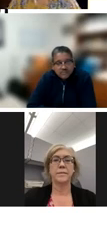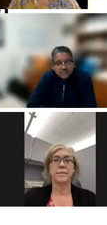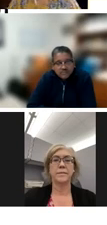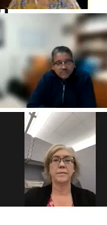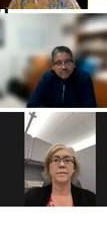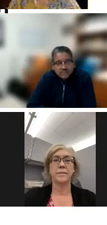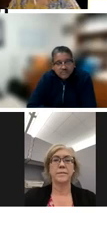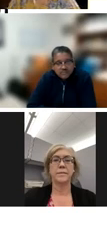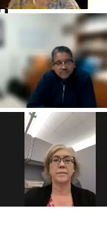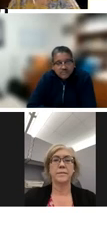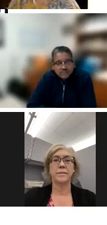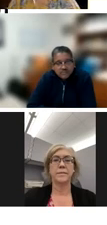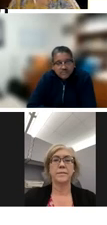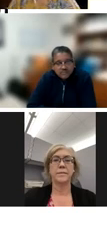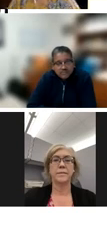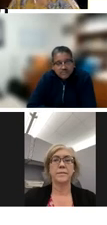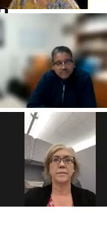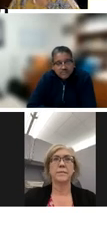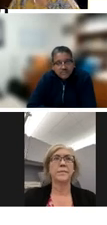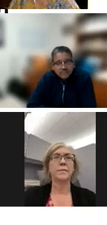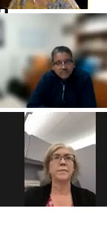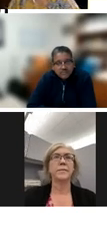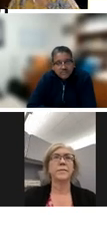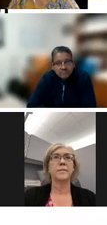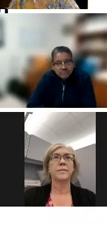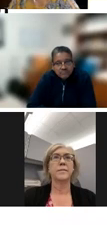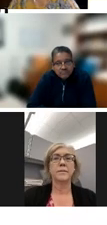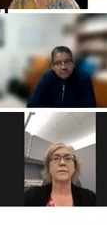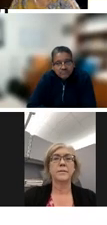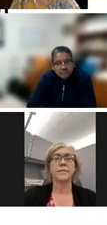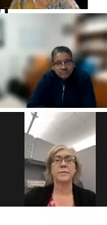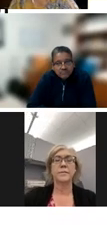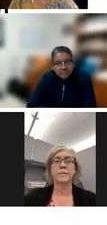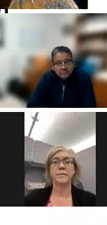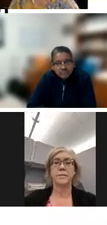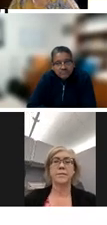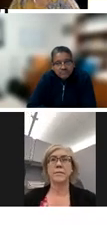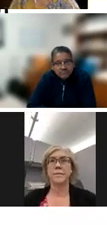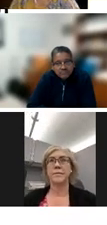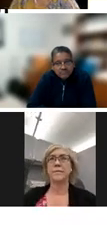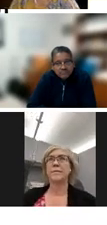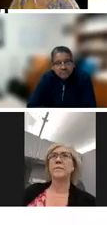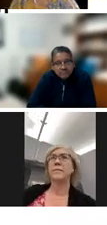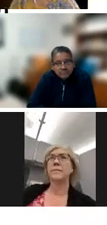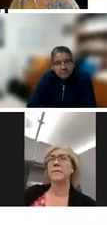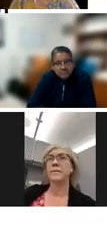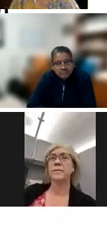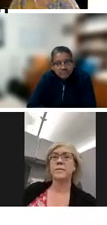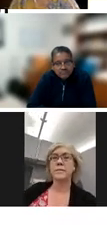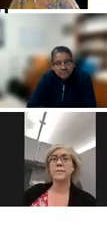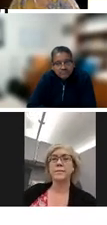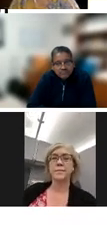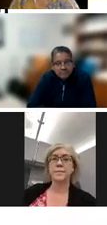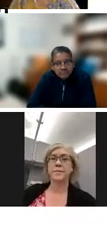this over to our speakers, but before I do, I just wanted you to know that across the four presenters we have today,